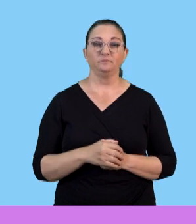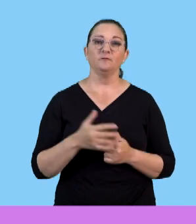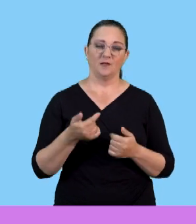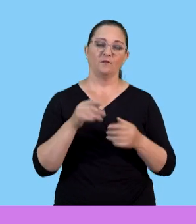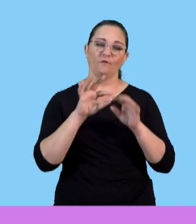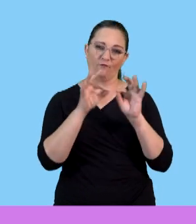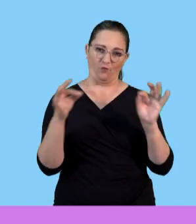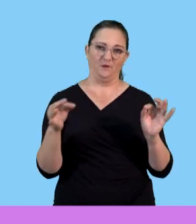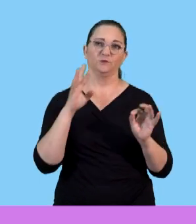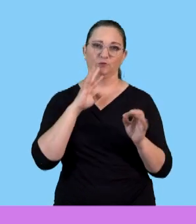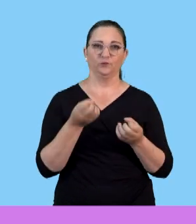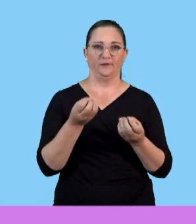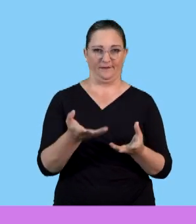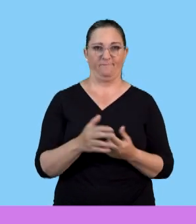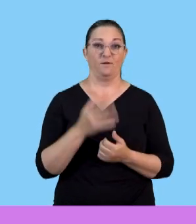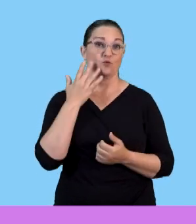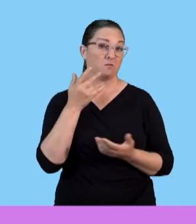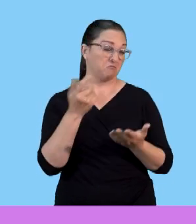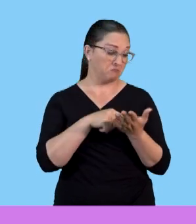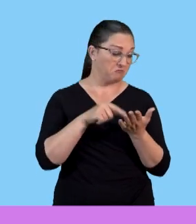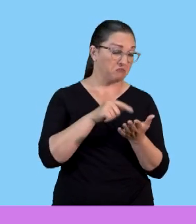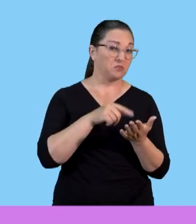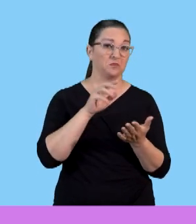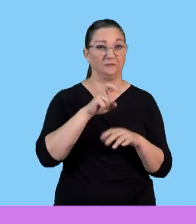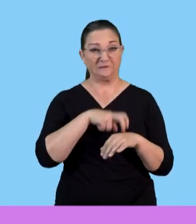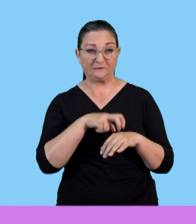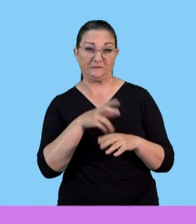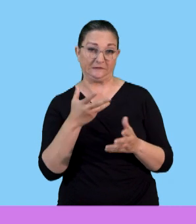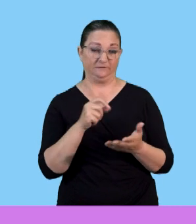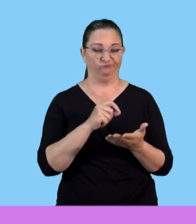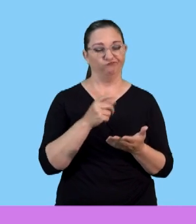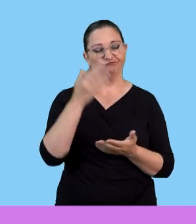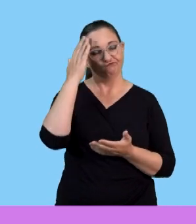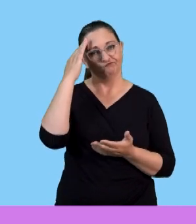formula given to you when you need to calculate perimeter of a square.